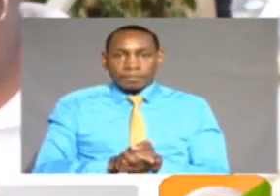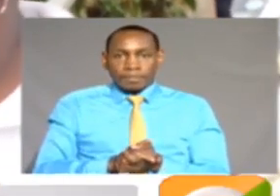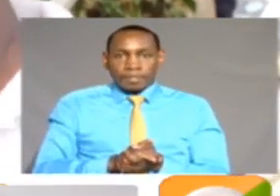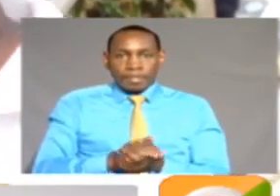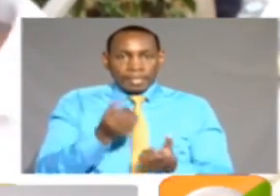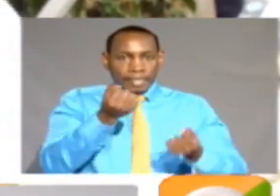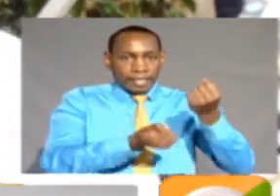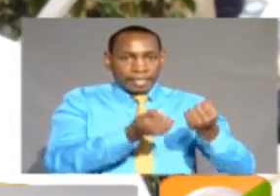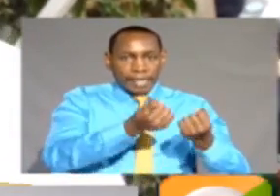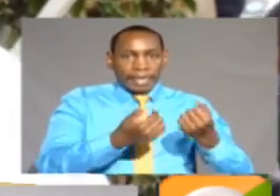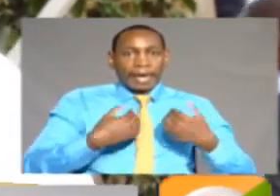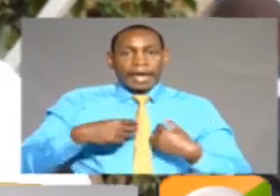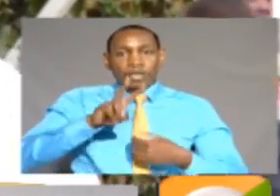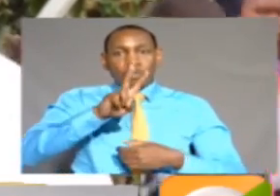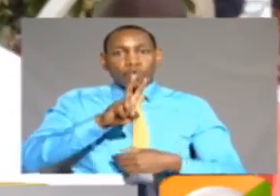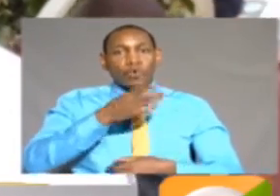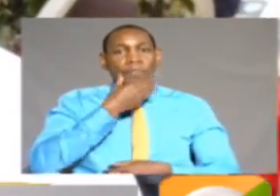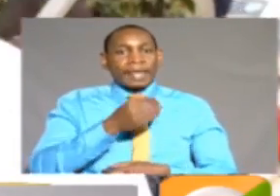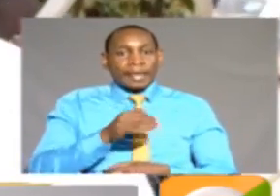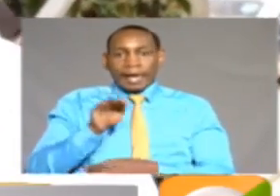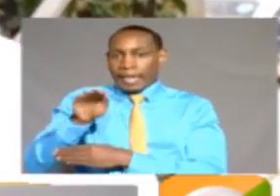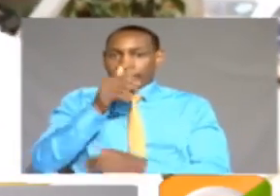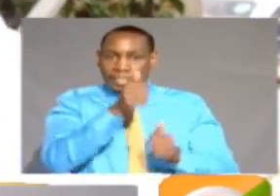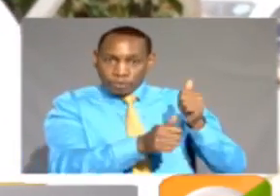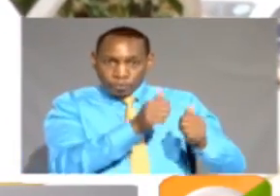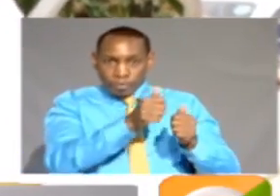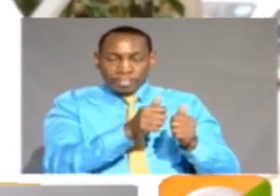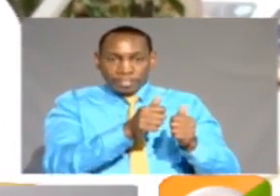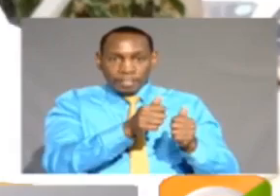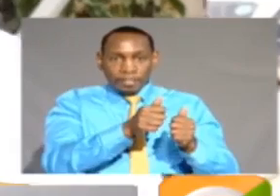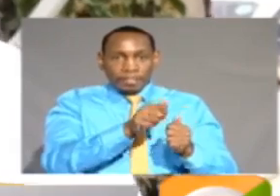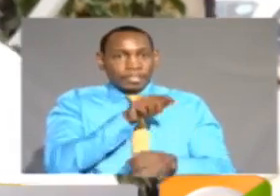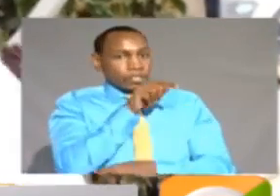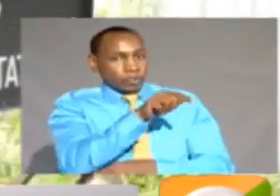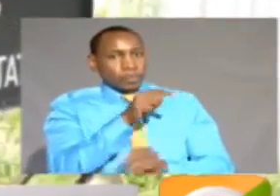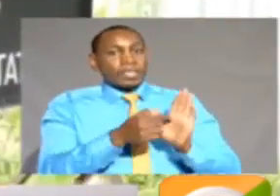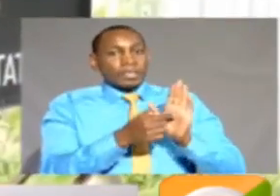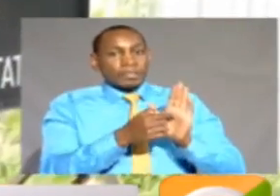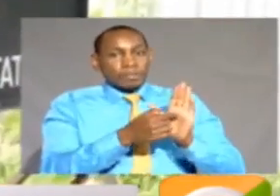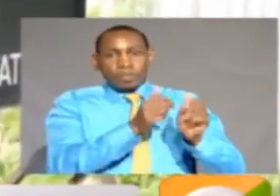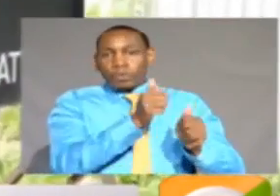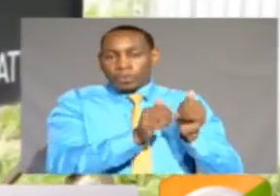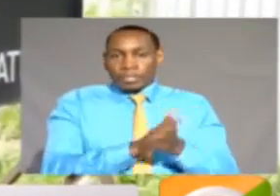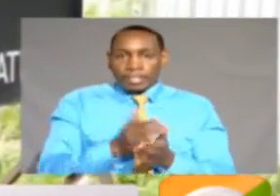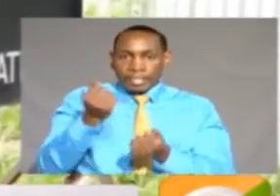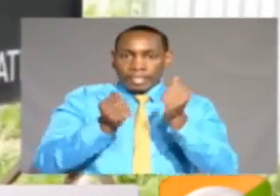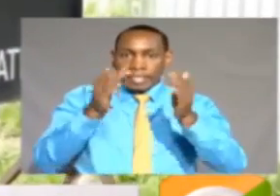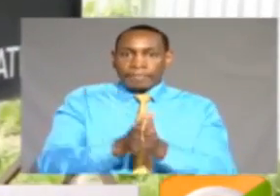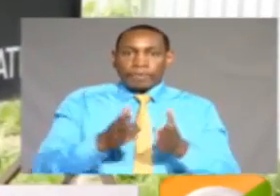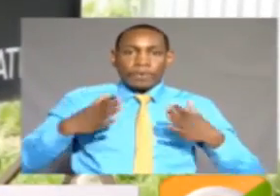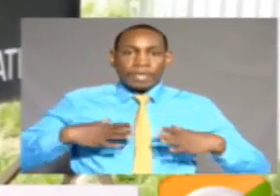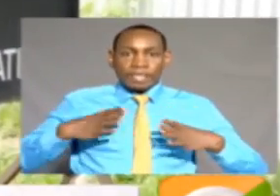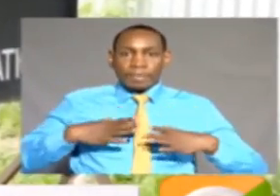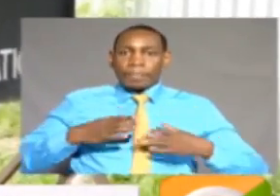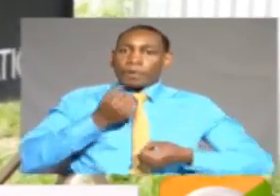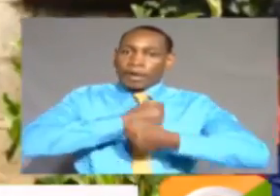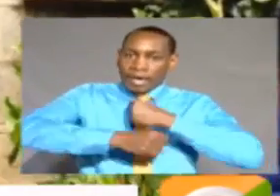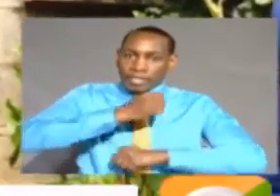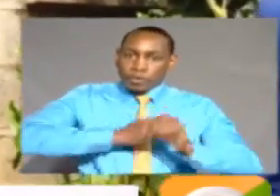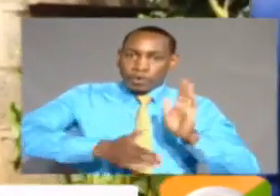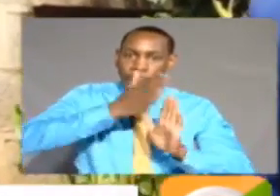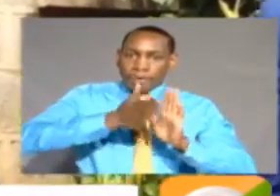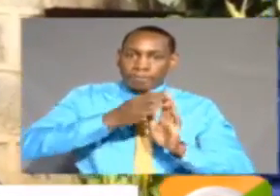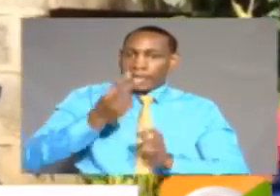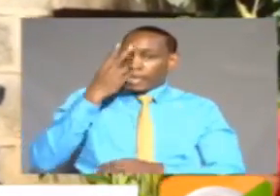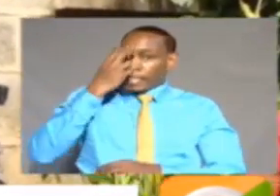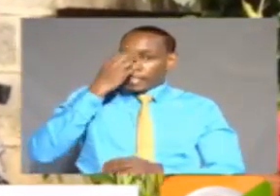gari, kulikuwa wasee wawili, tukamuliza ni mugani, na akatuonesha ni mugani. The driver and passengers swung into action and